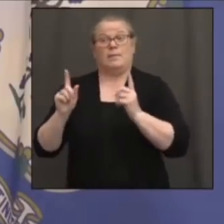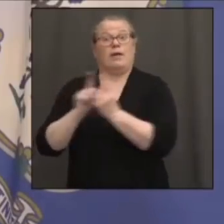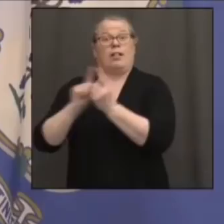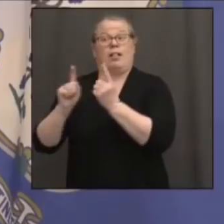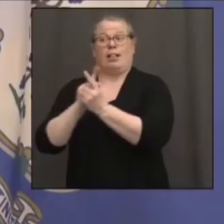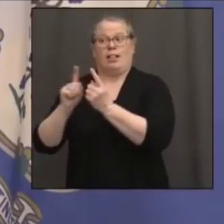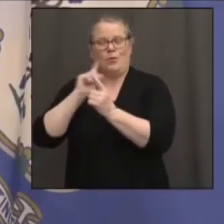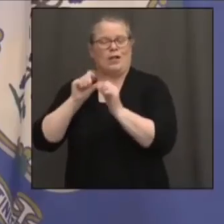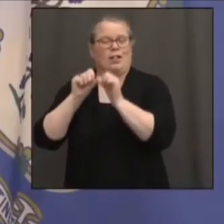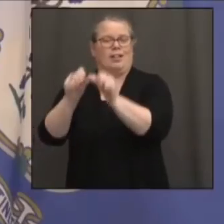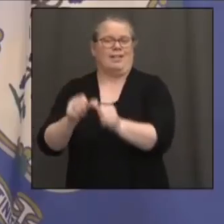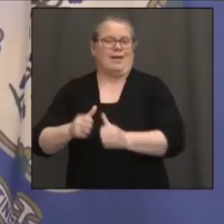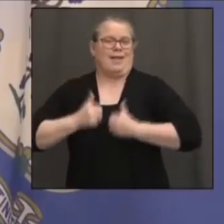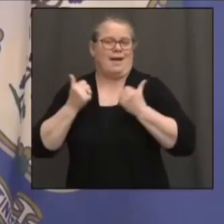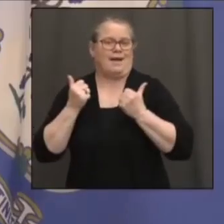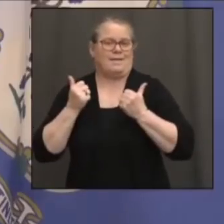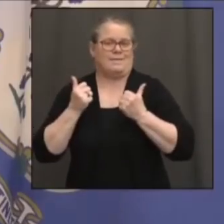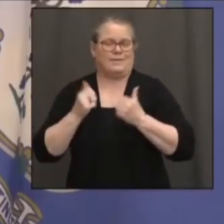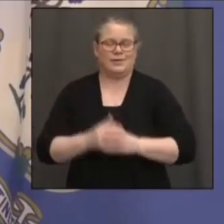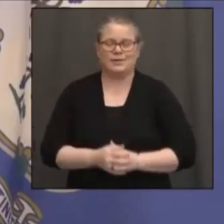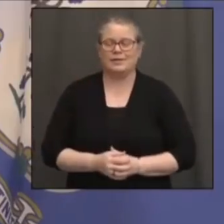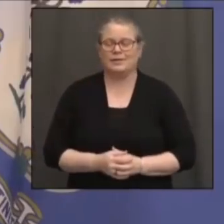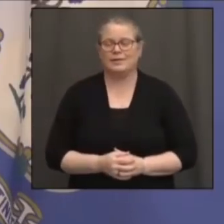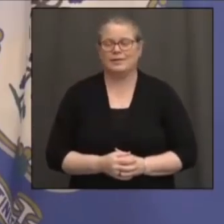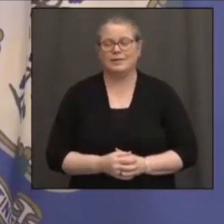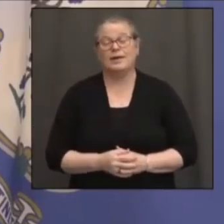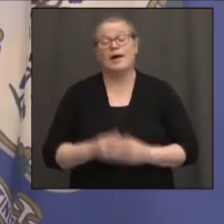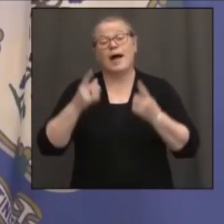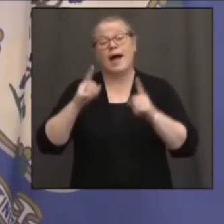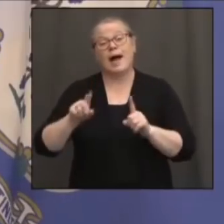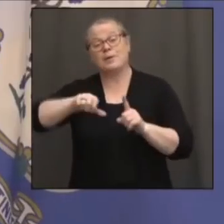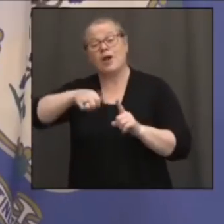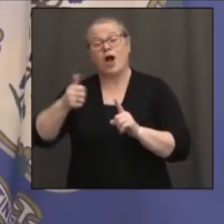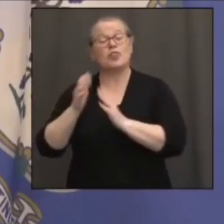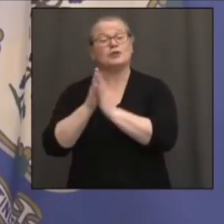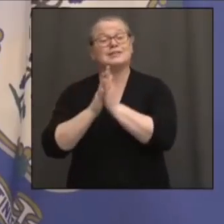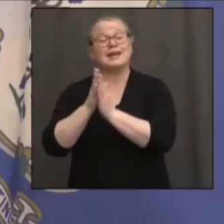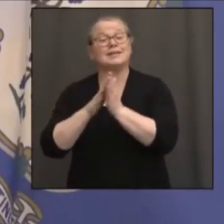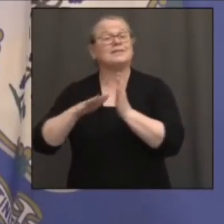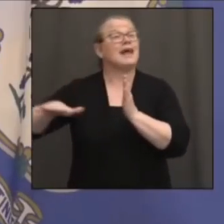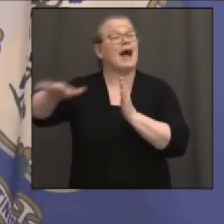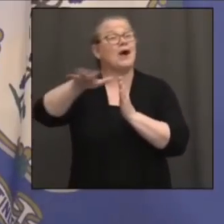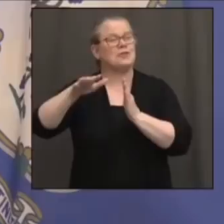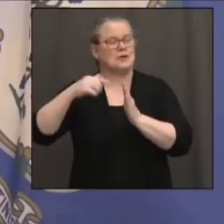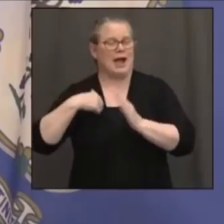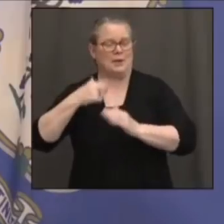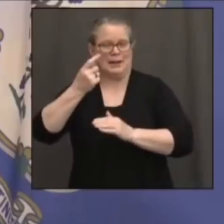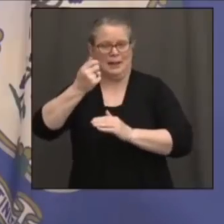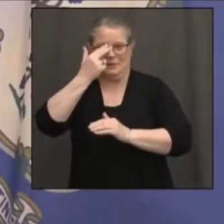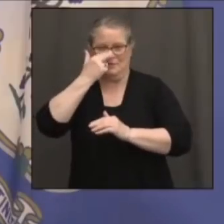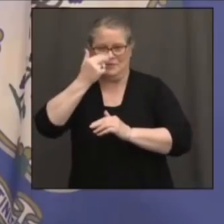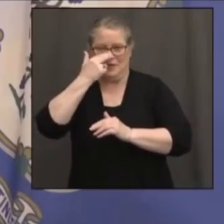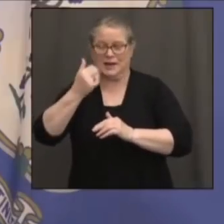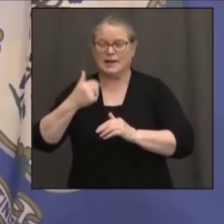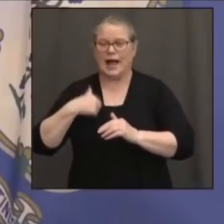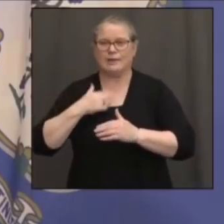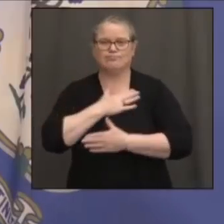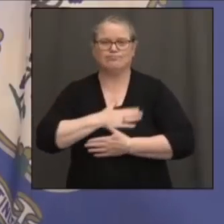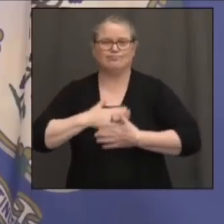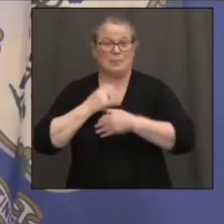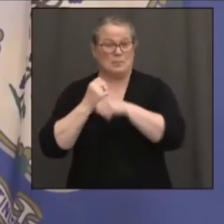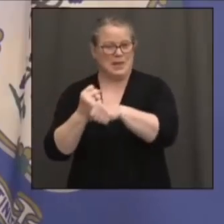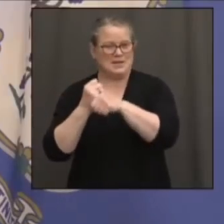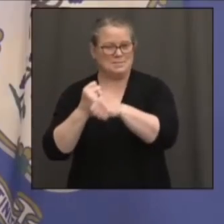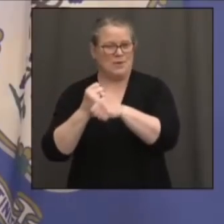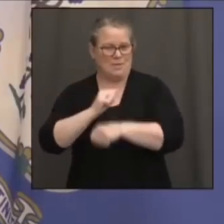with alive. I was sort of amused reading about other incentives that are out there. I'm a bit of a baseball fan. I noticed that